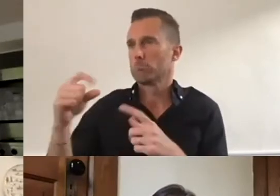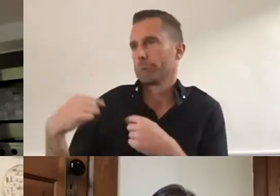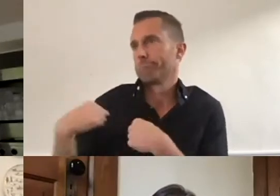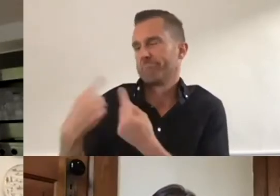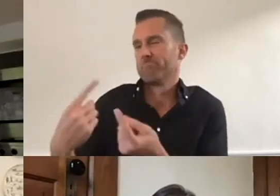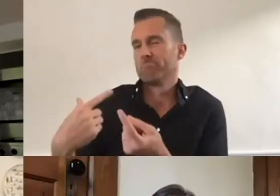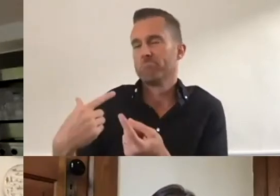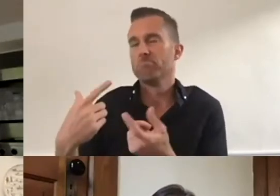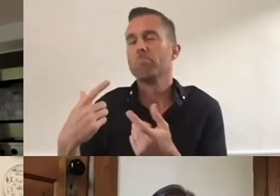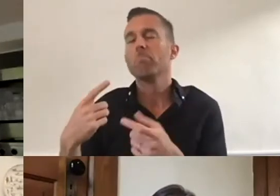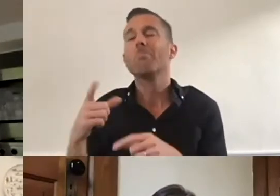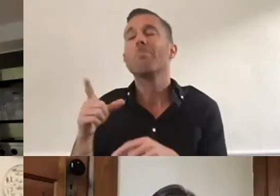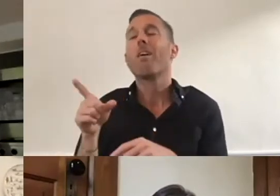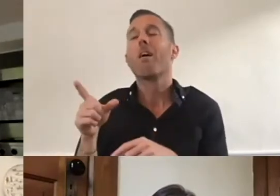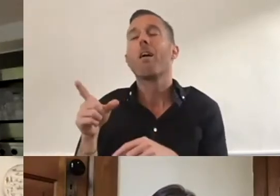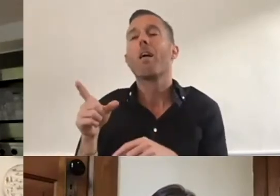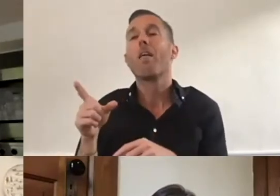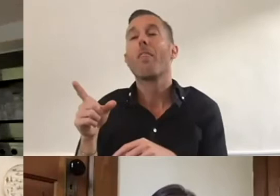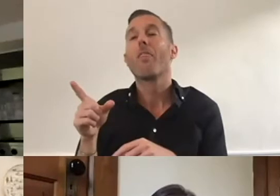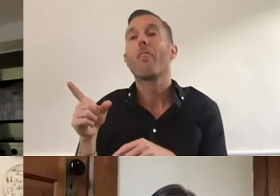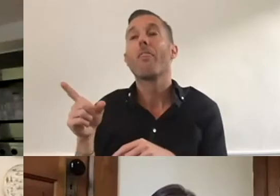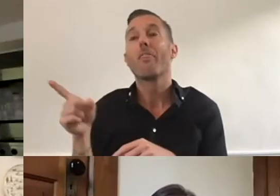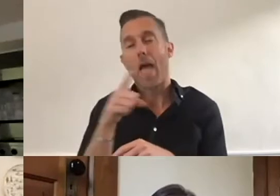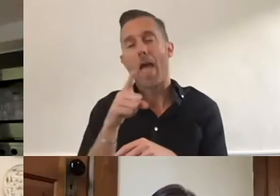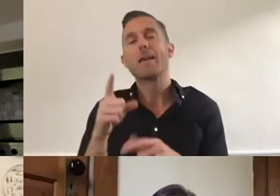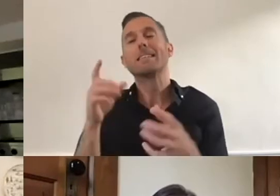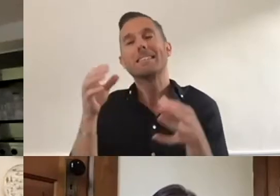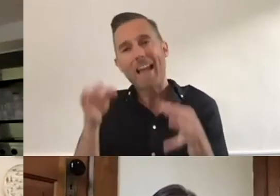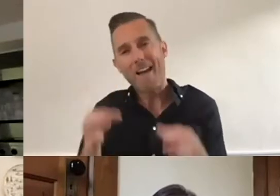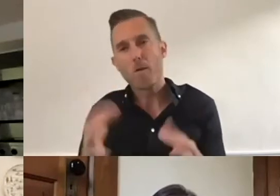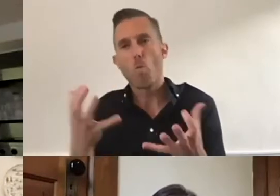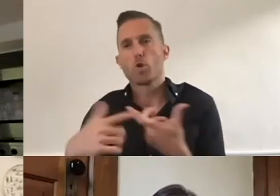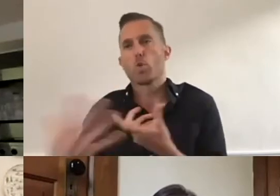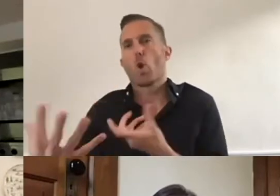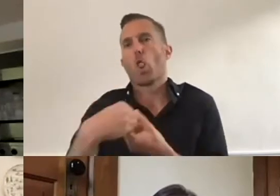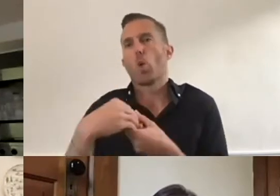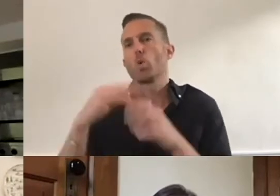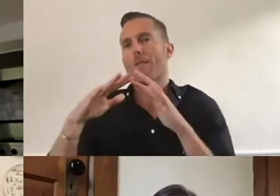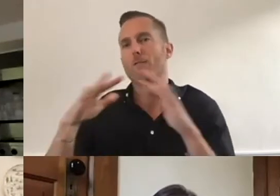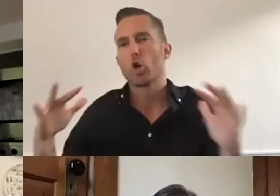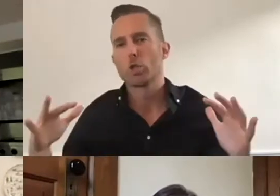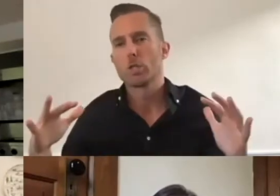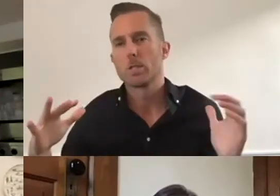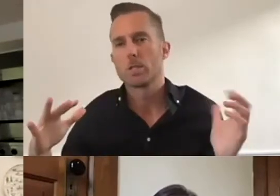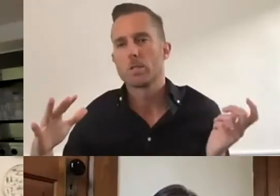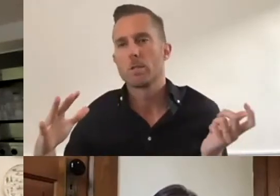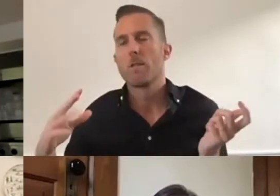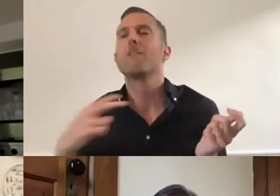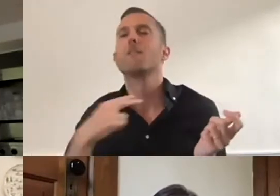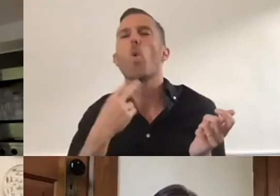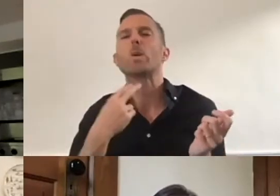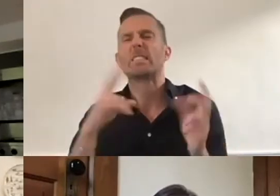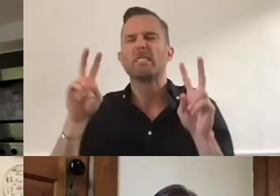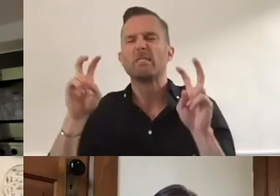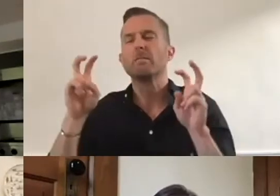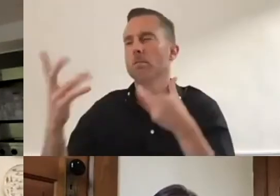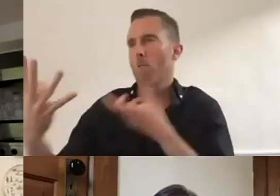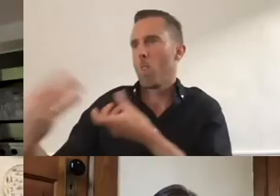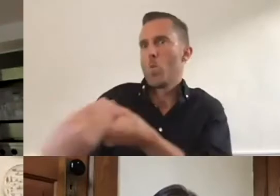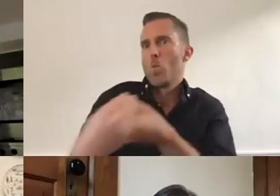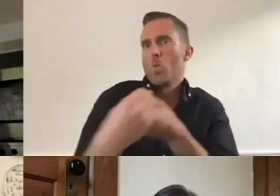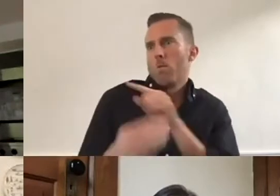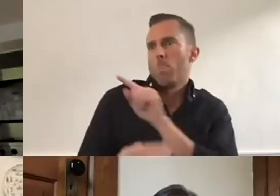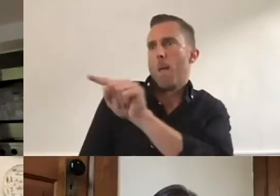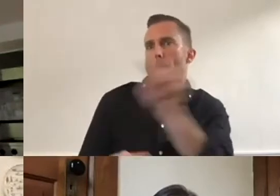is that there's definitely a push for diversity and for inclusion, and to get those voices into the room to help them tell